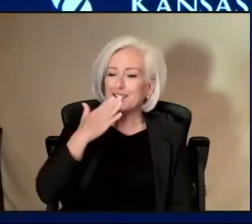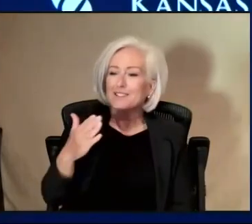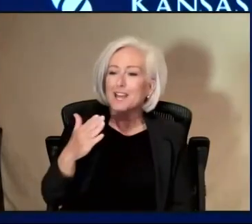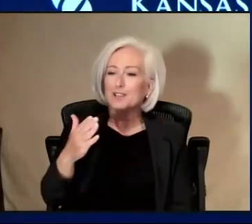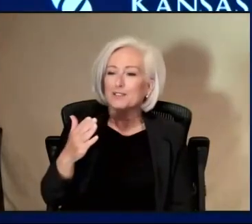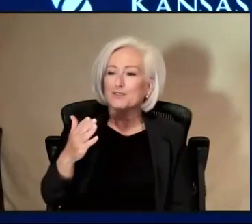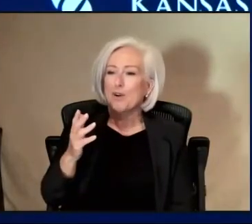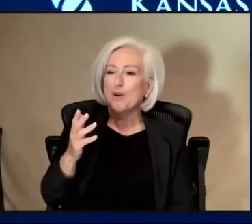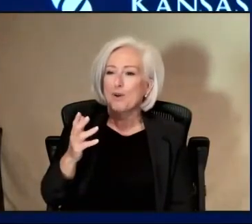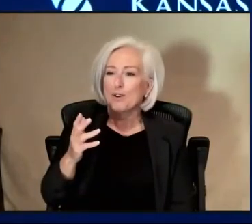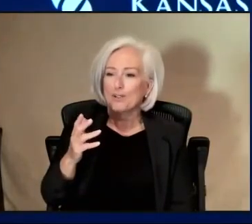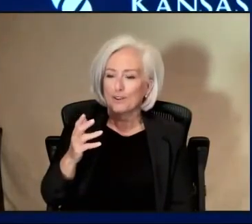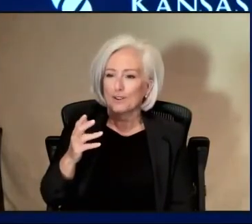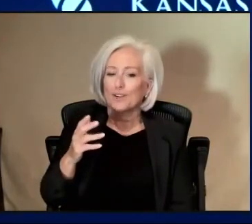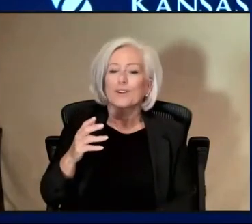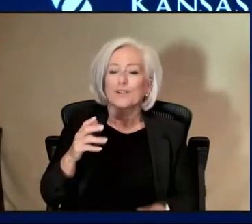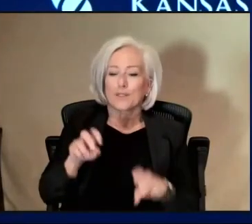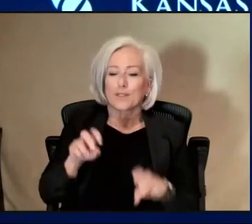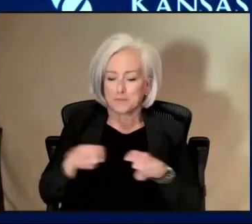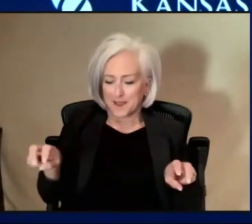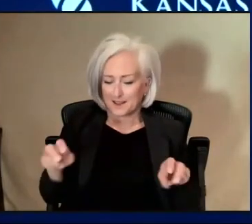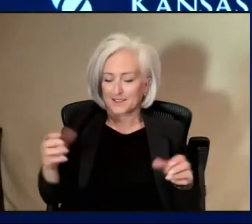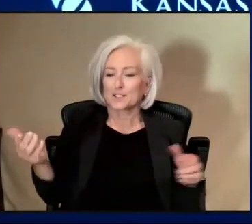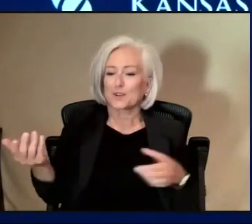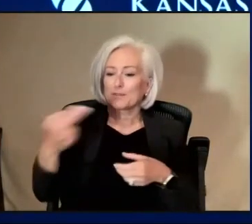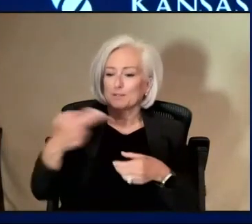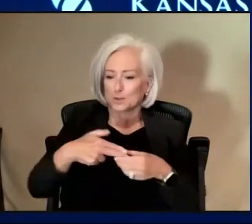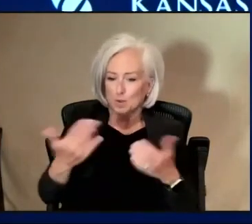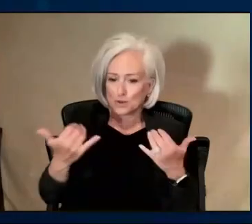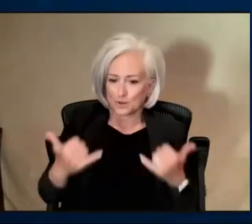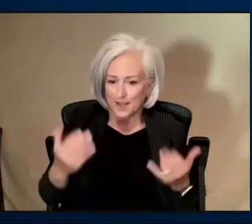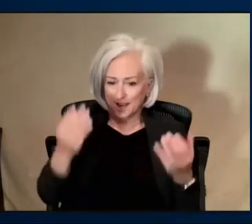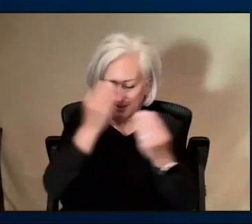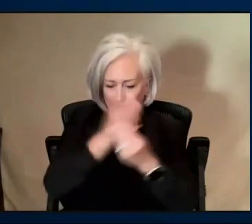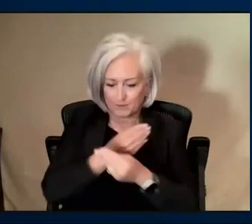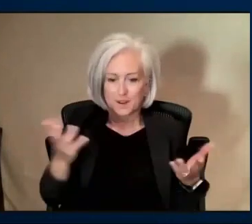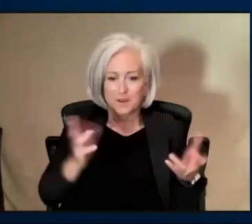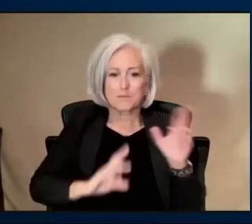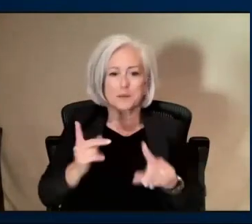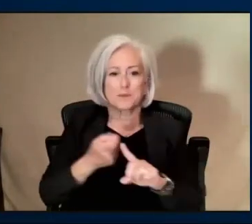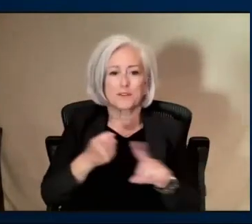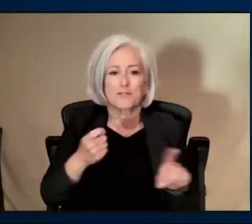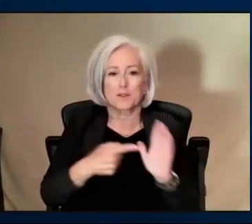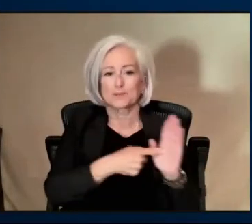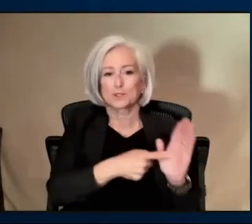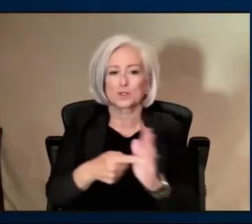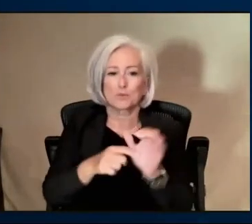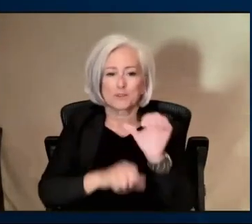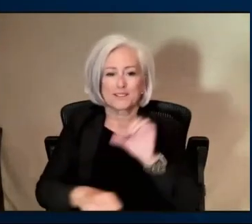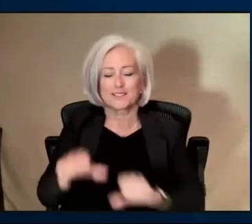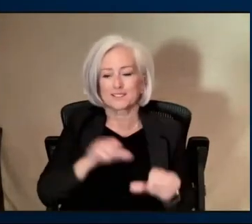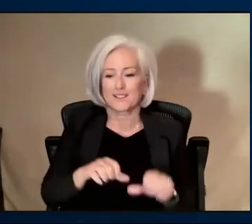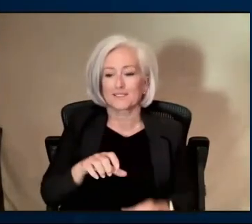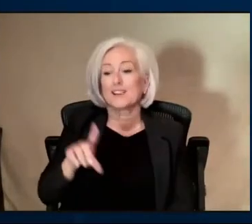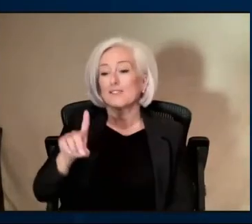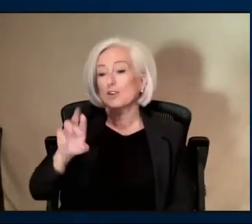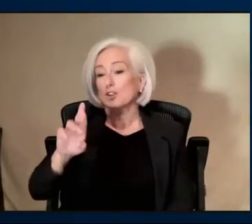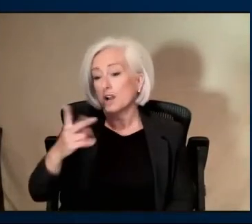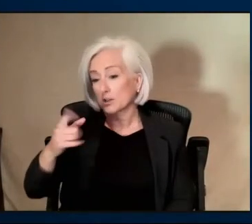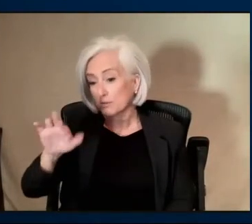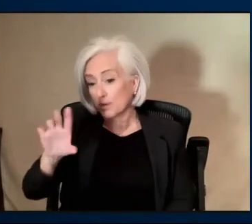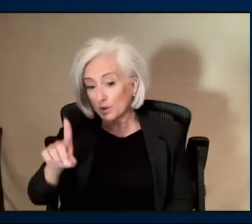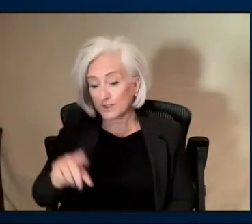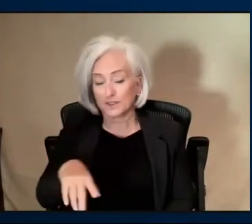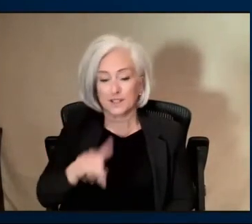is exactly what we need to get this information out there and show me the science. From experts like Dr. Pullen, Dr. Harrison, and